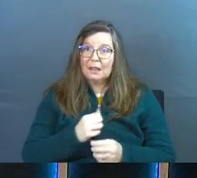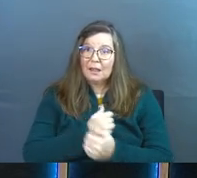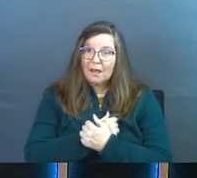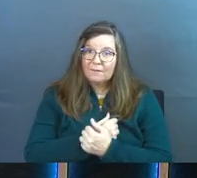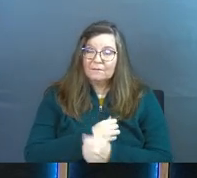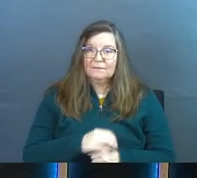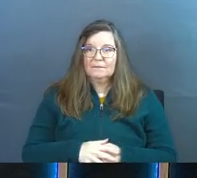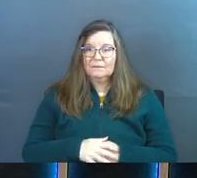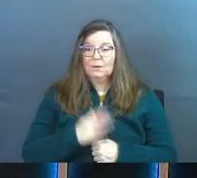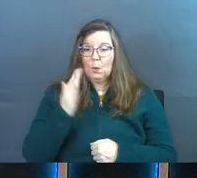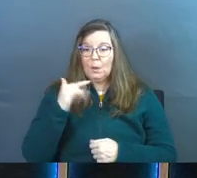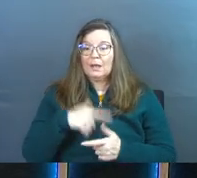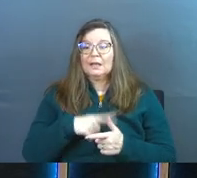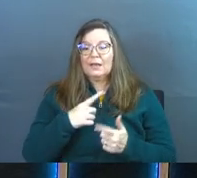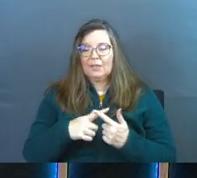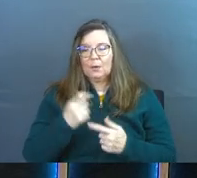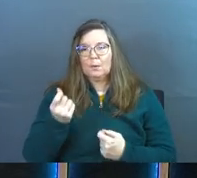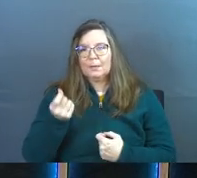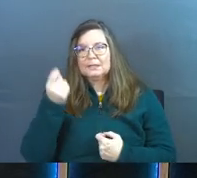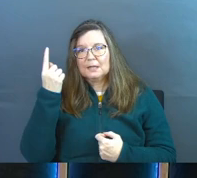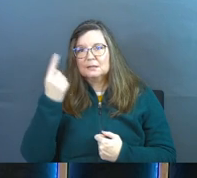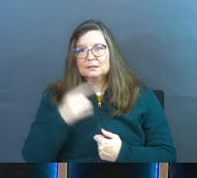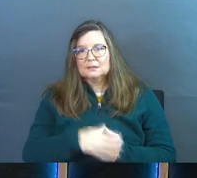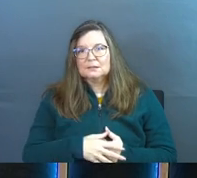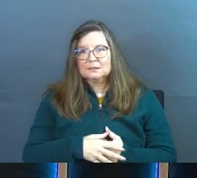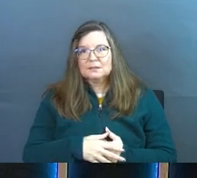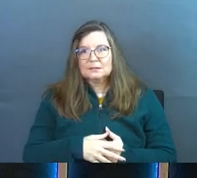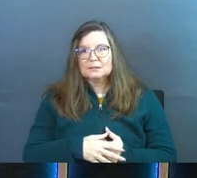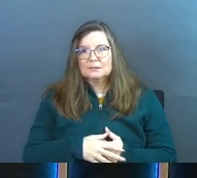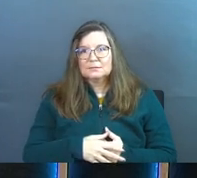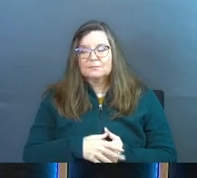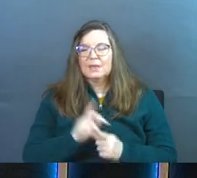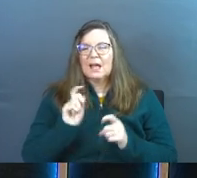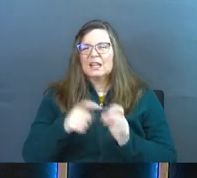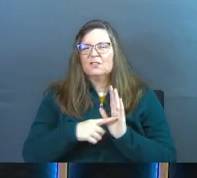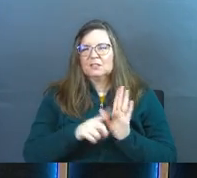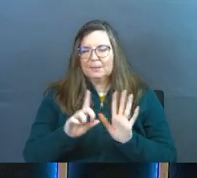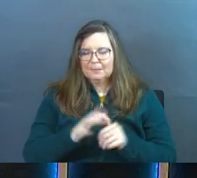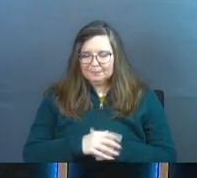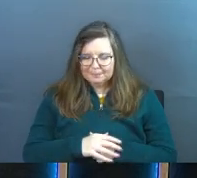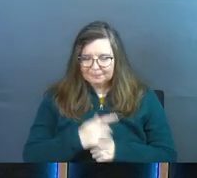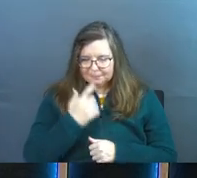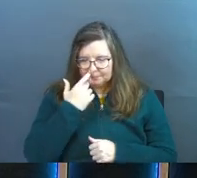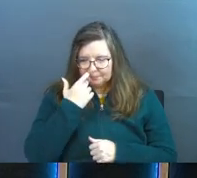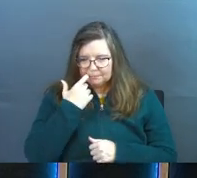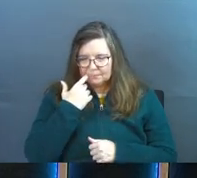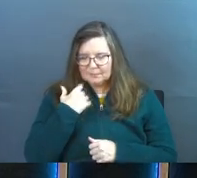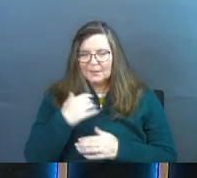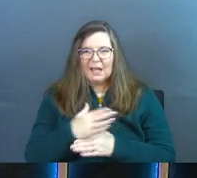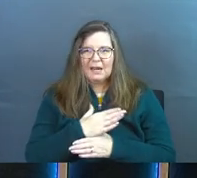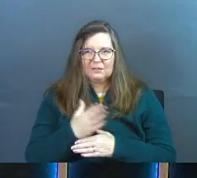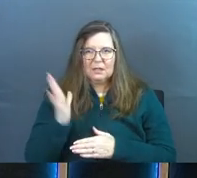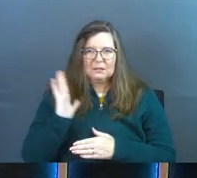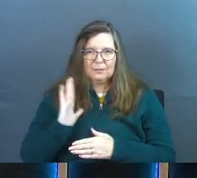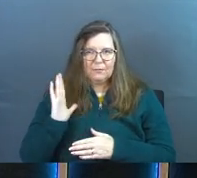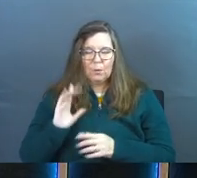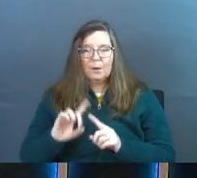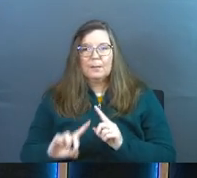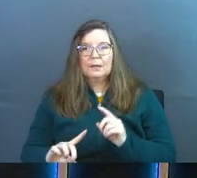love. Because then it'll make sense. I'll give you an example. I've shared this before,